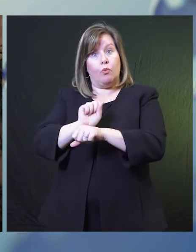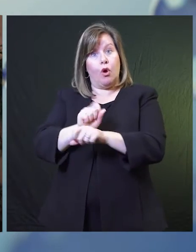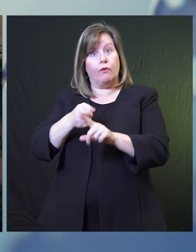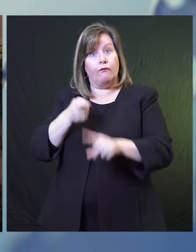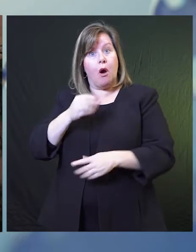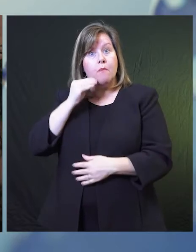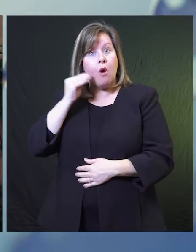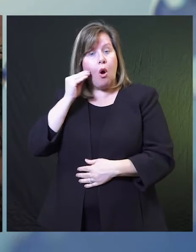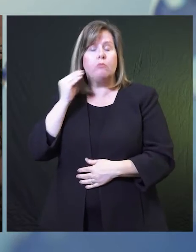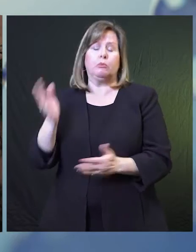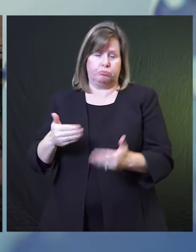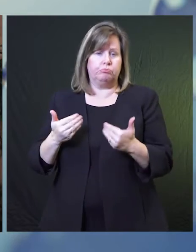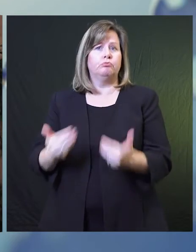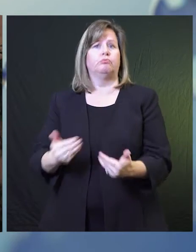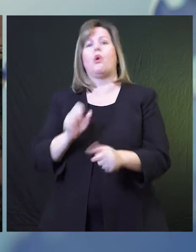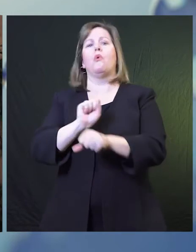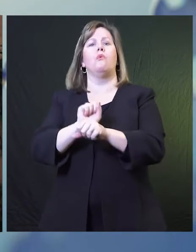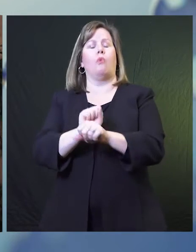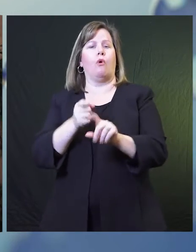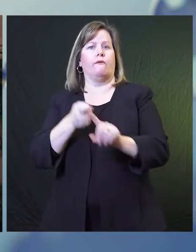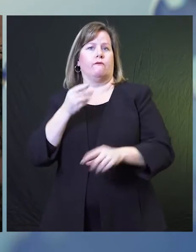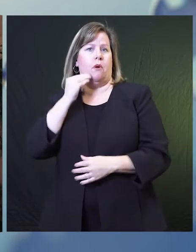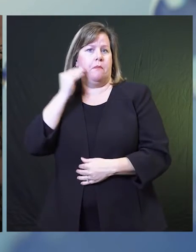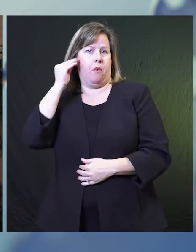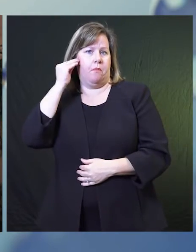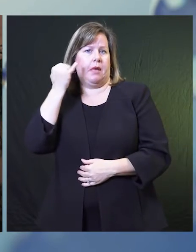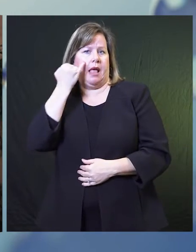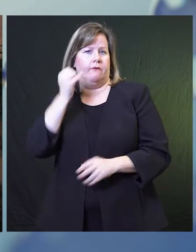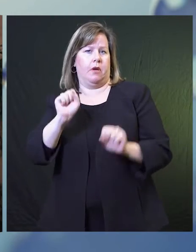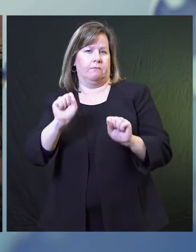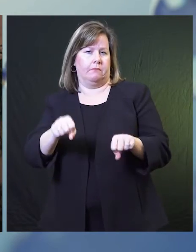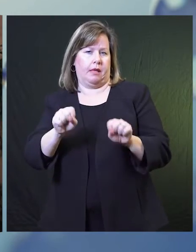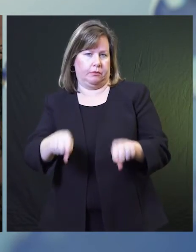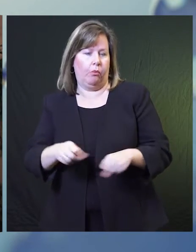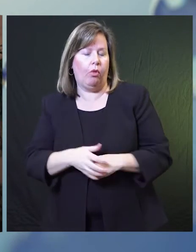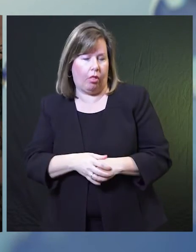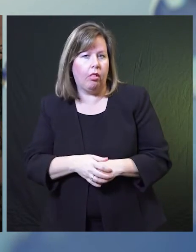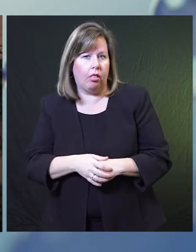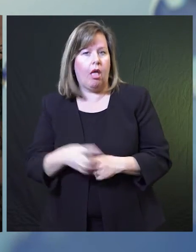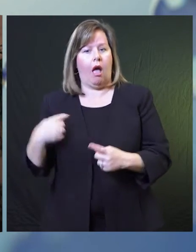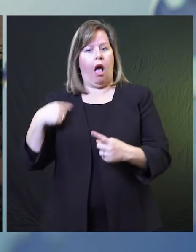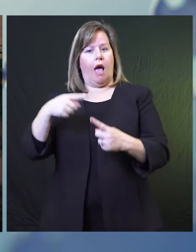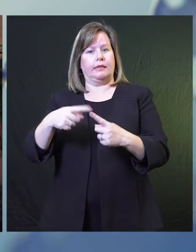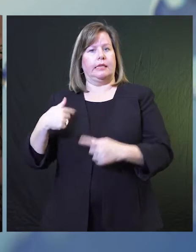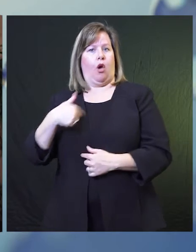should work from home as much as reasonably possible from now until we have